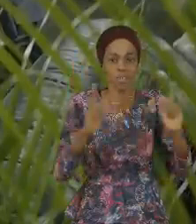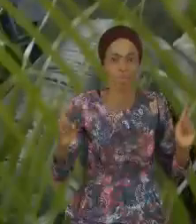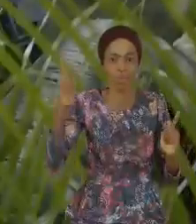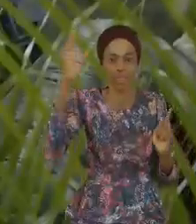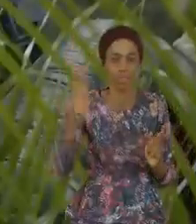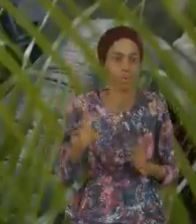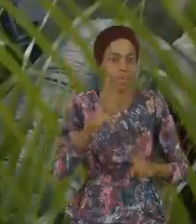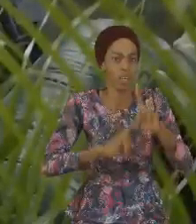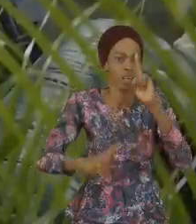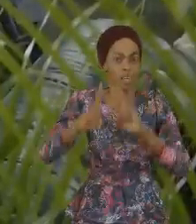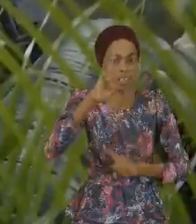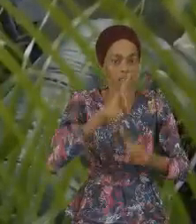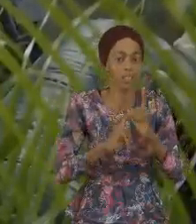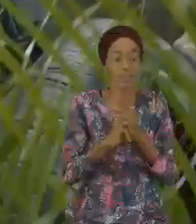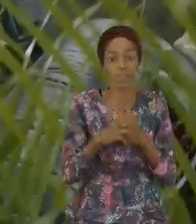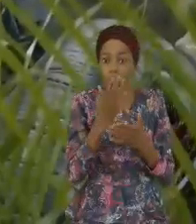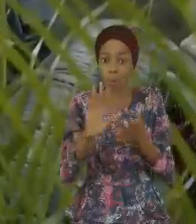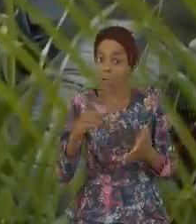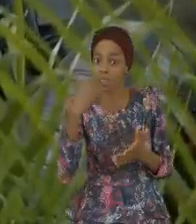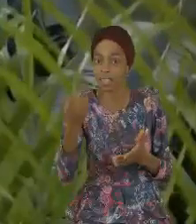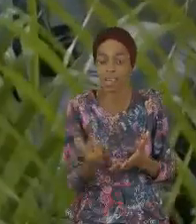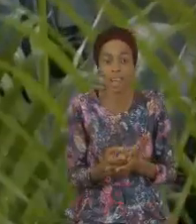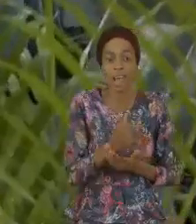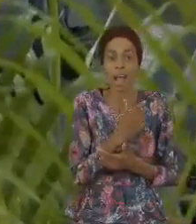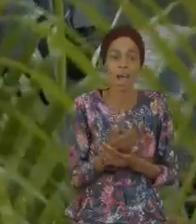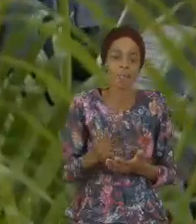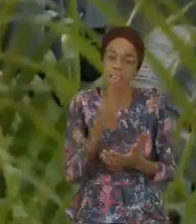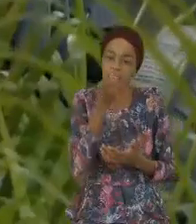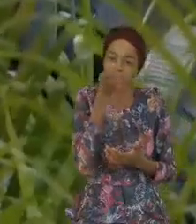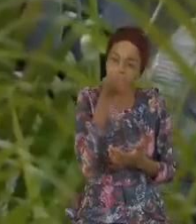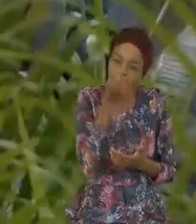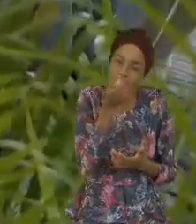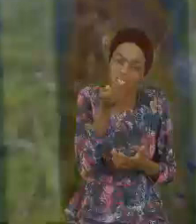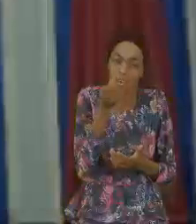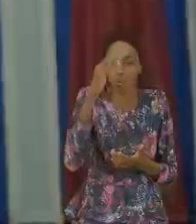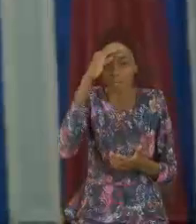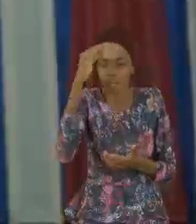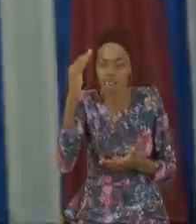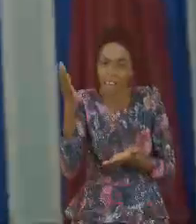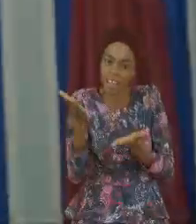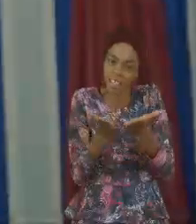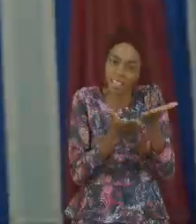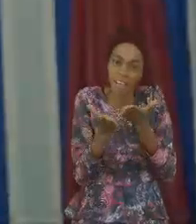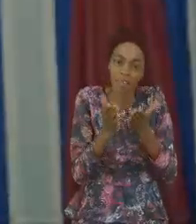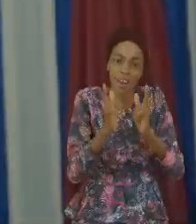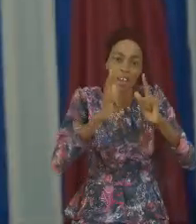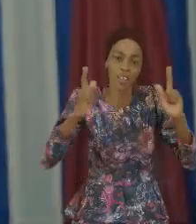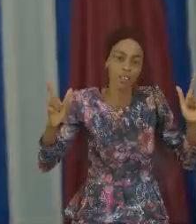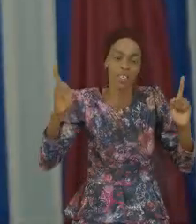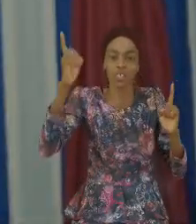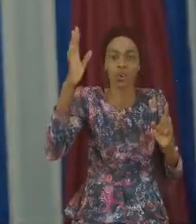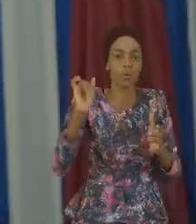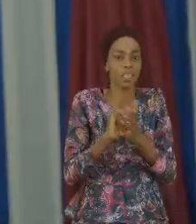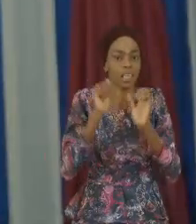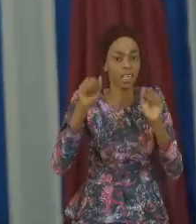a little man, I'm a small woman serving a great God that can do everything